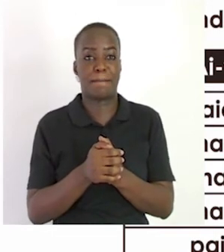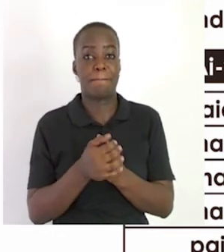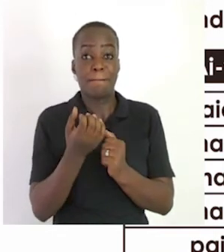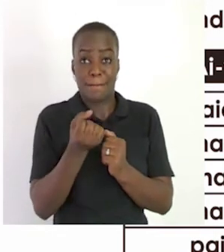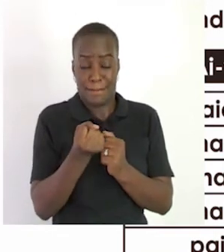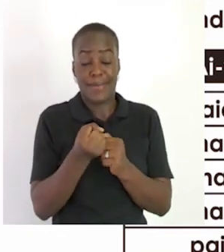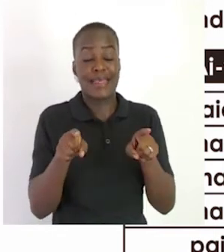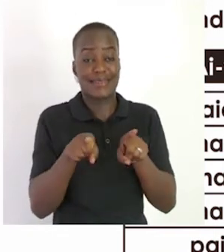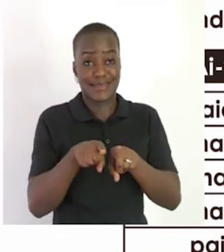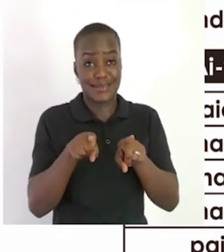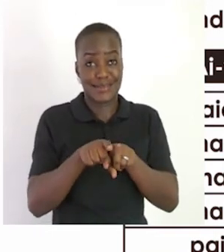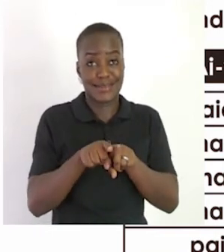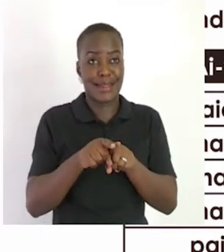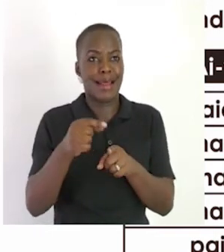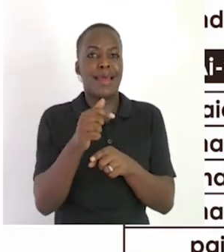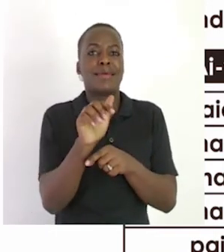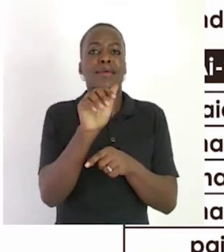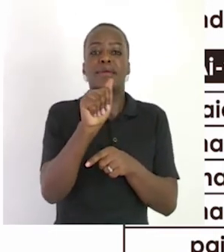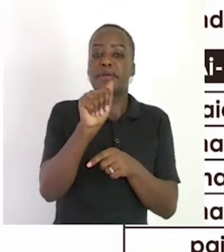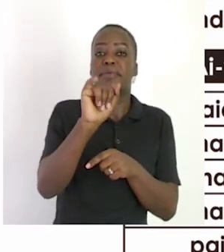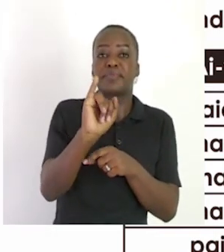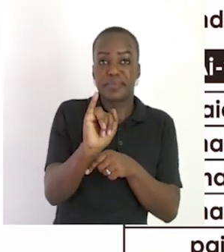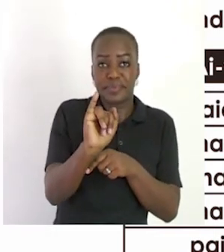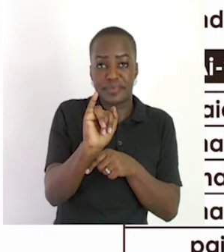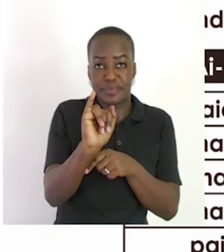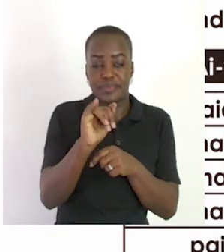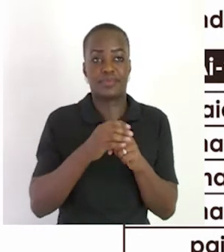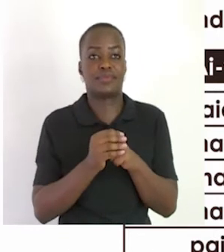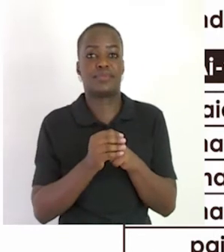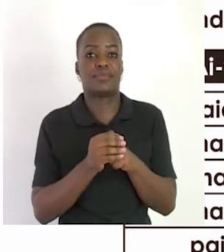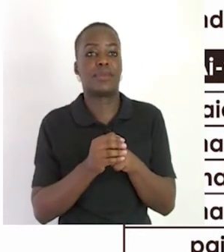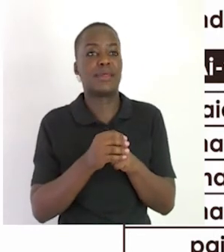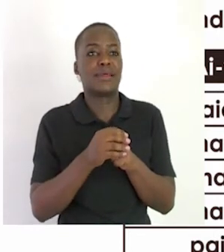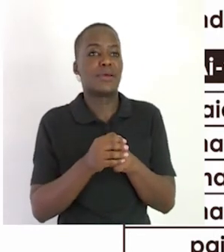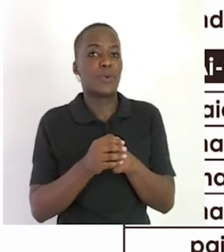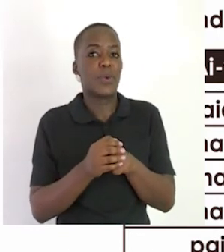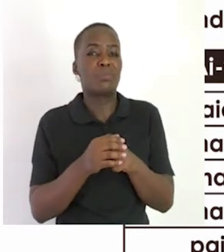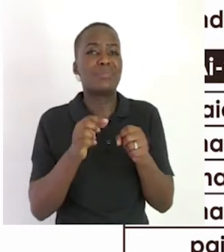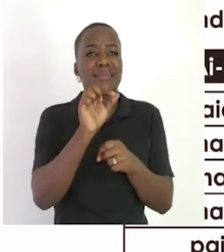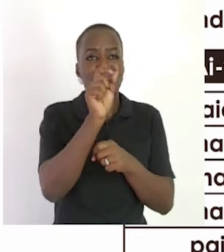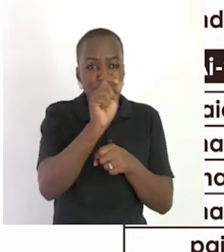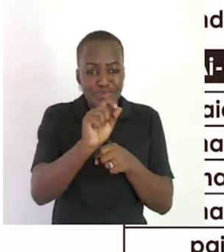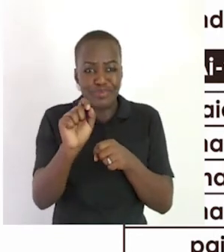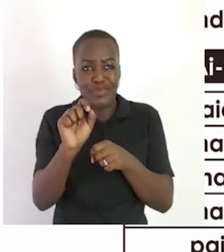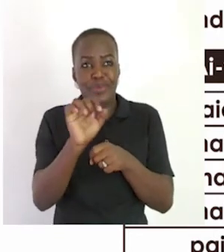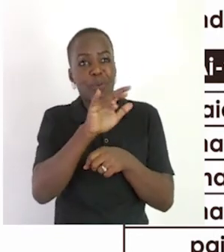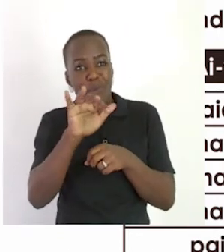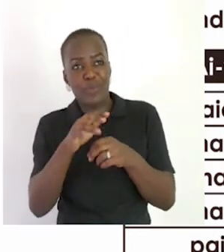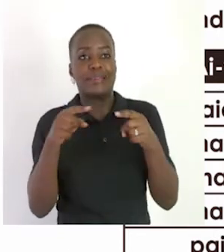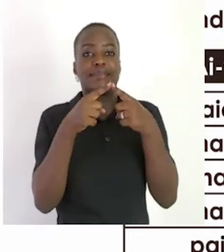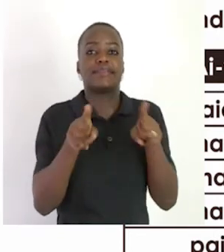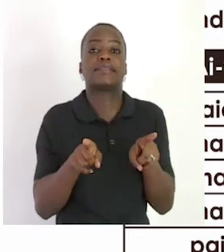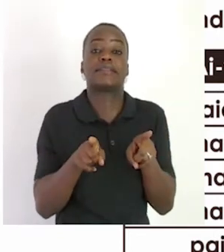the same letters, the A and the I, they sound differently. One